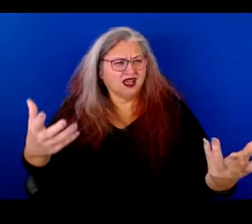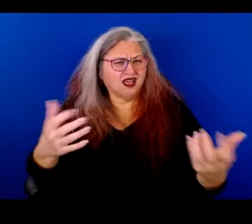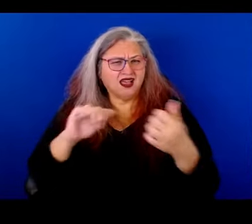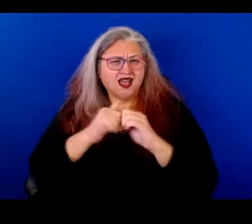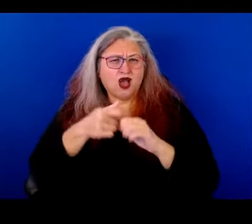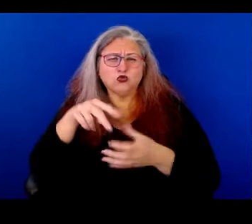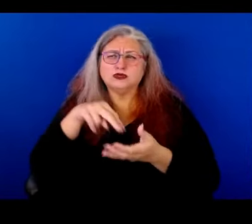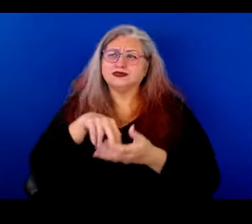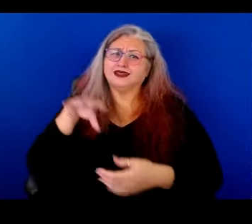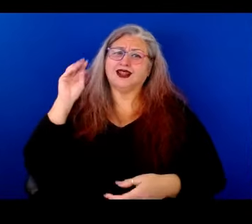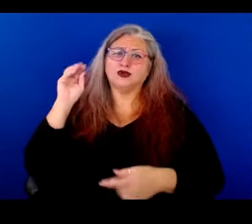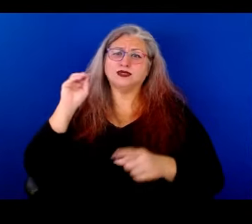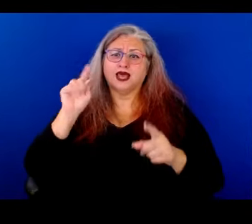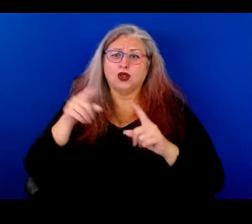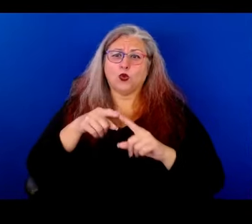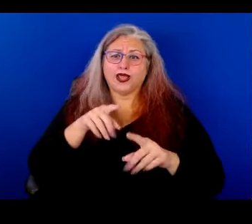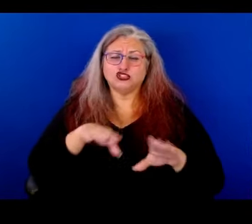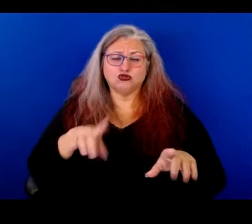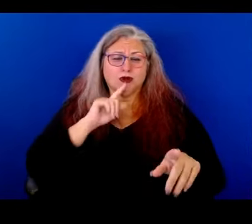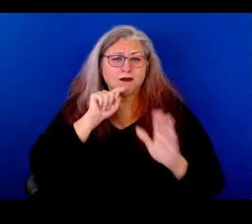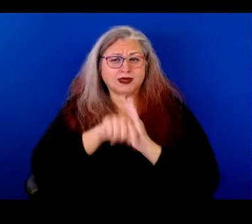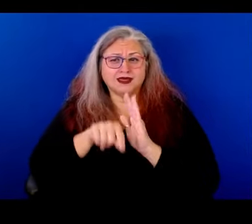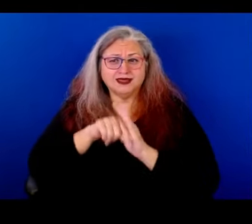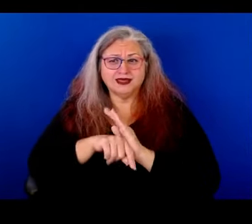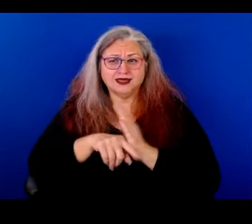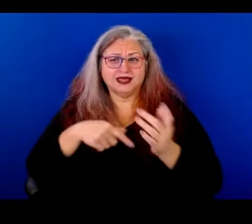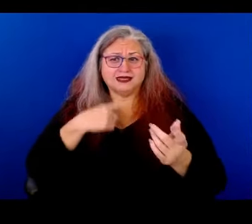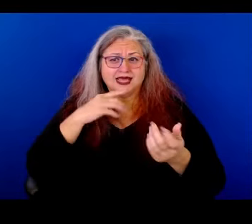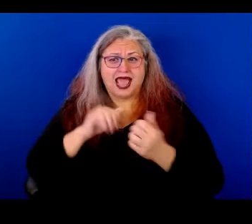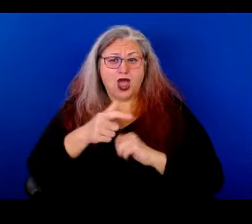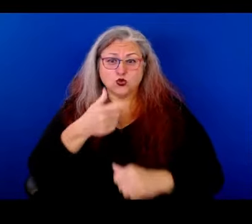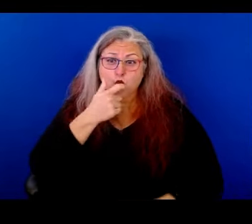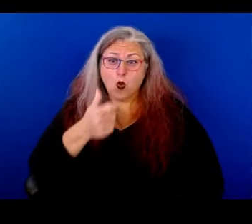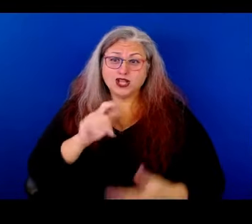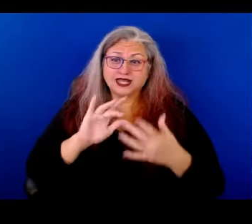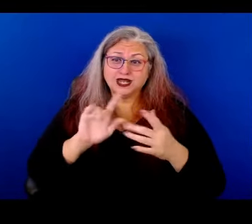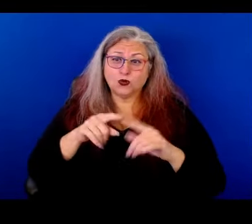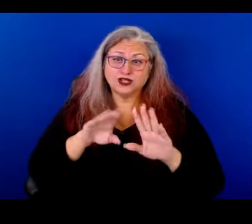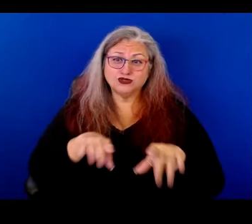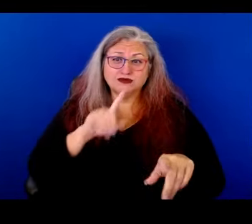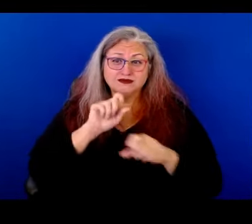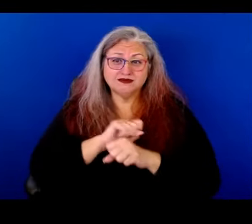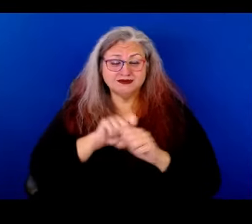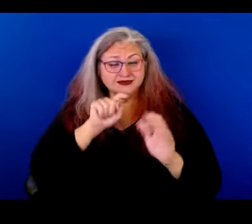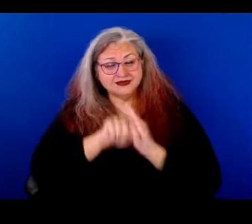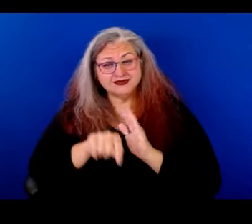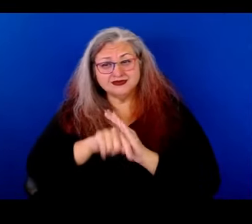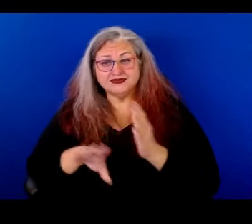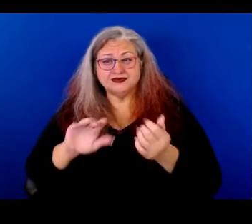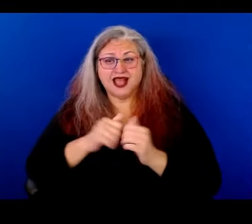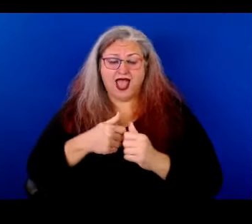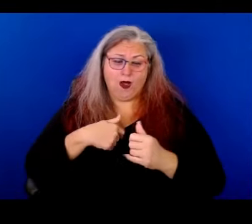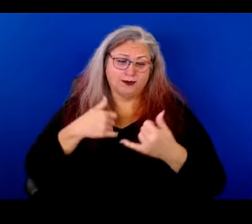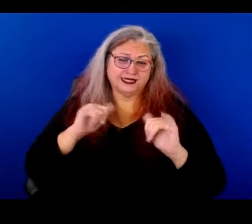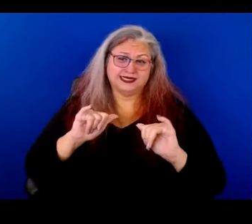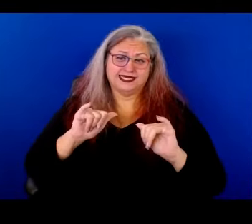you stand outside while children are slaughtered? Now I say, how do you watch the internet while children are slaughtered? How am I